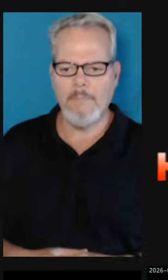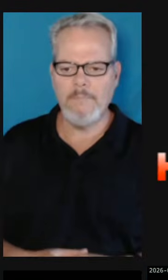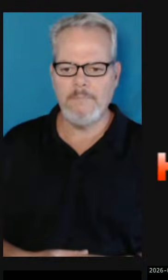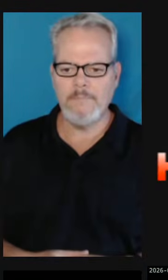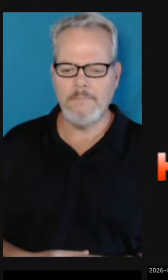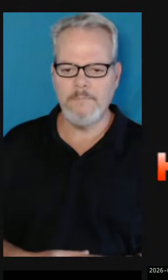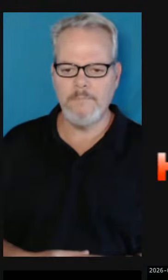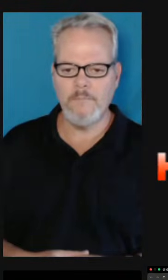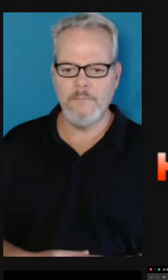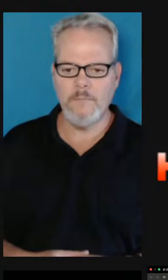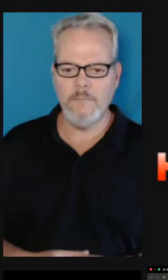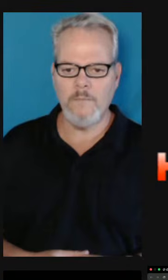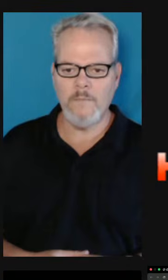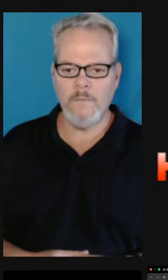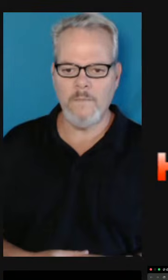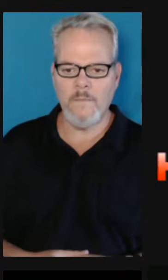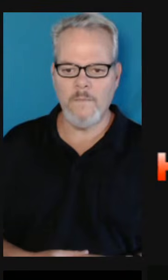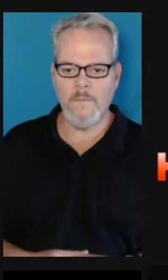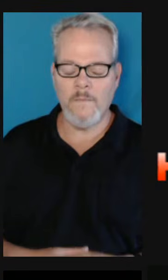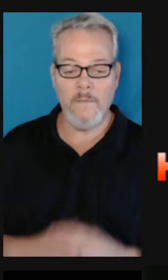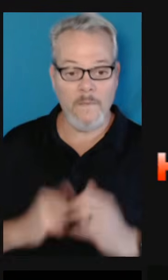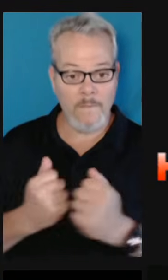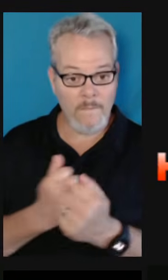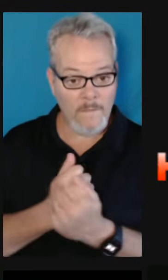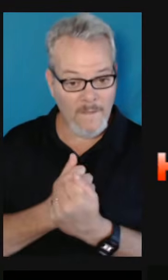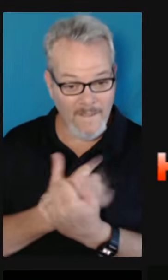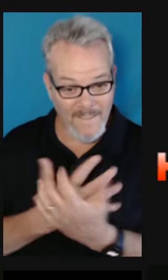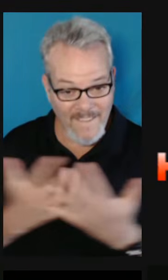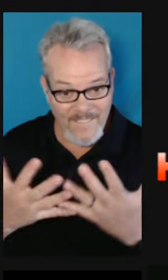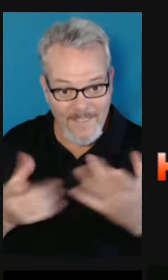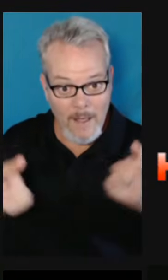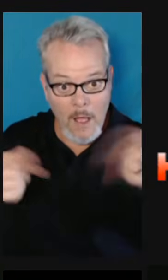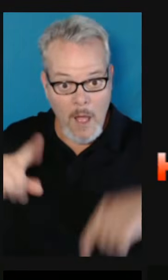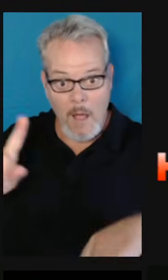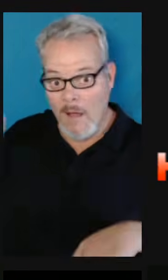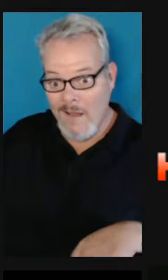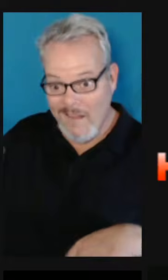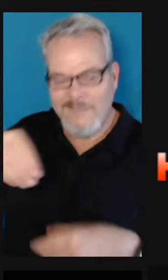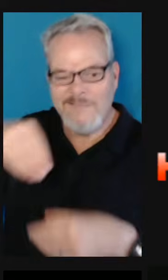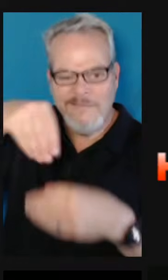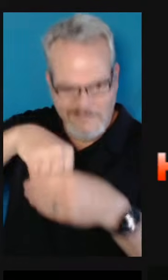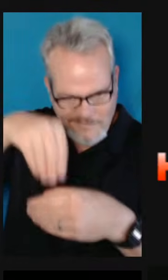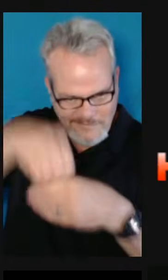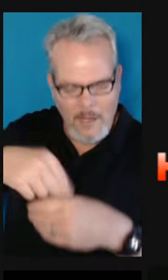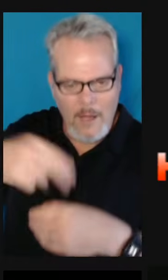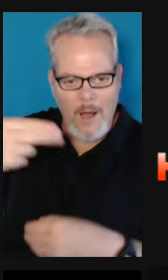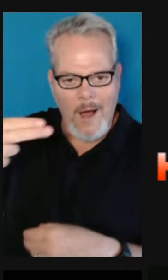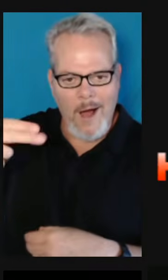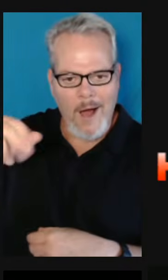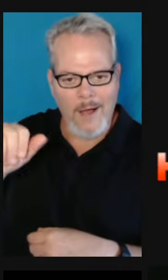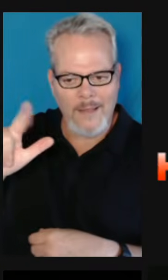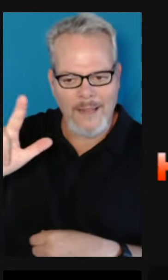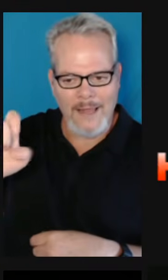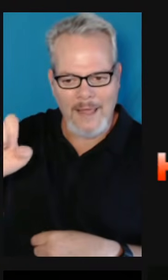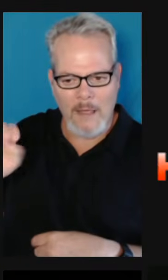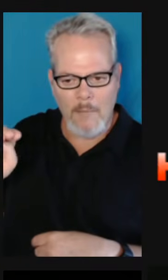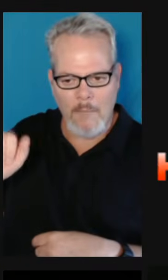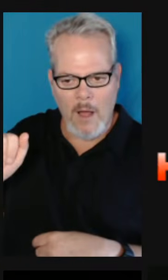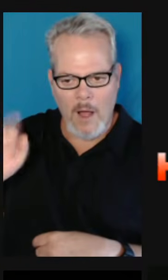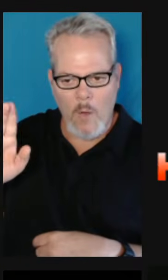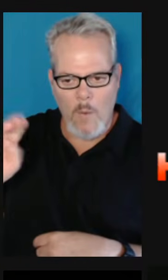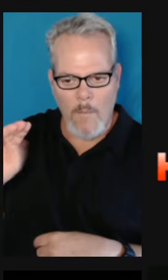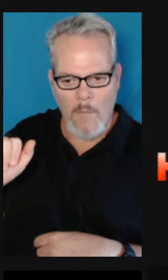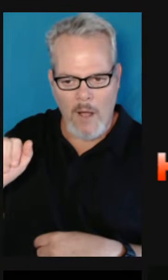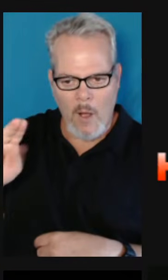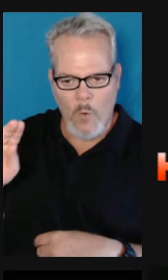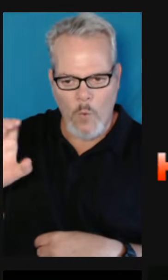Okay, as I've said, this is all happening within Hawaii Volcanoes National Park. All the lava is contained within Halemaʻumaʻu crater, away from the